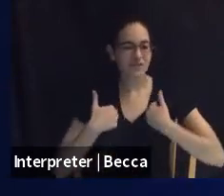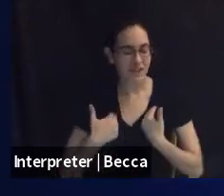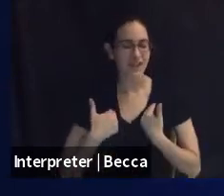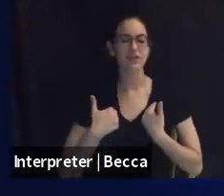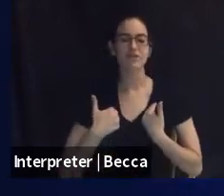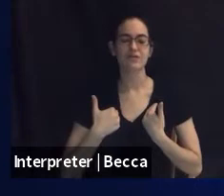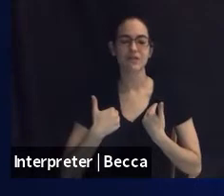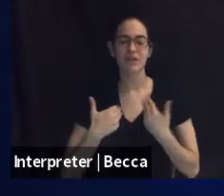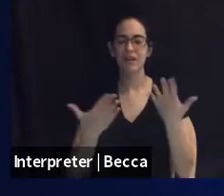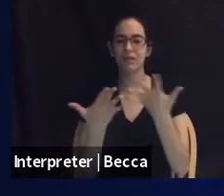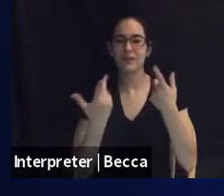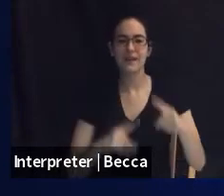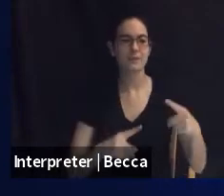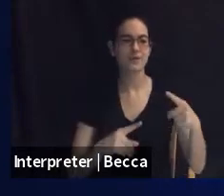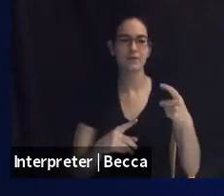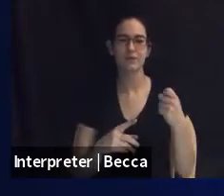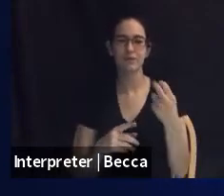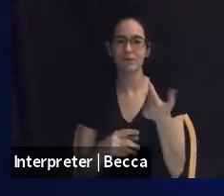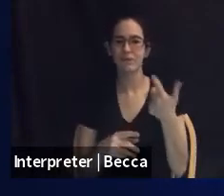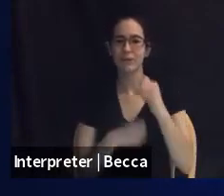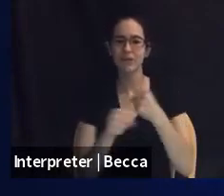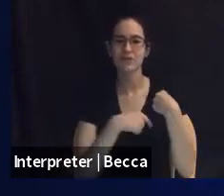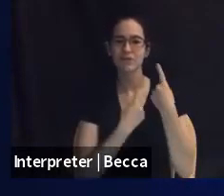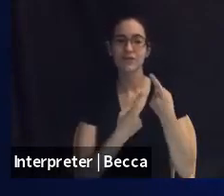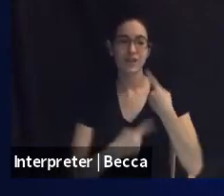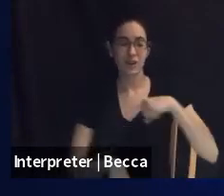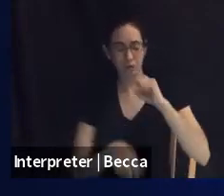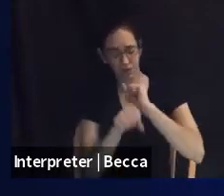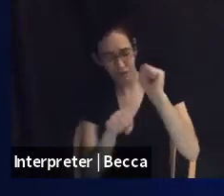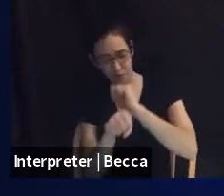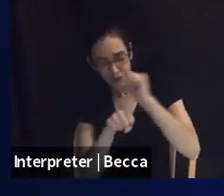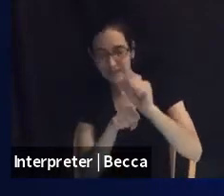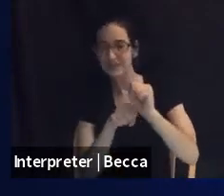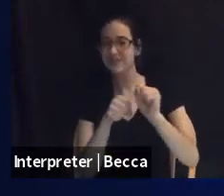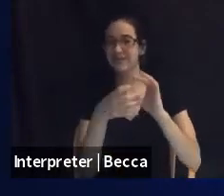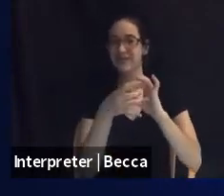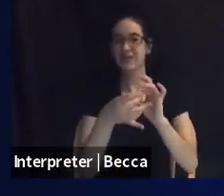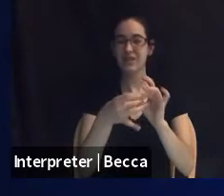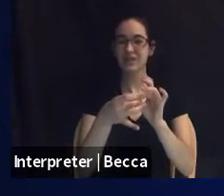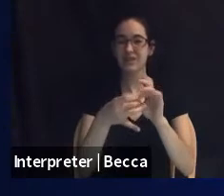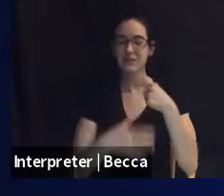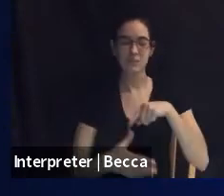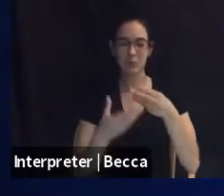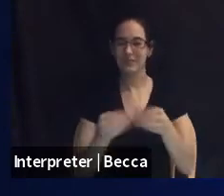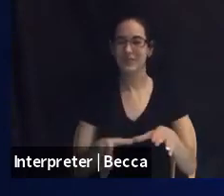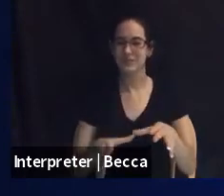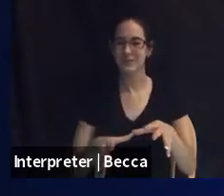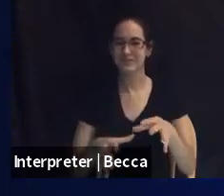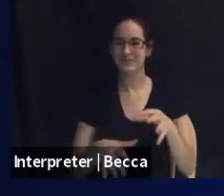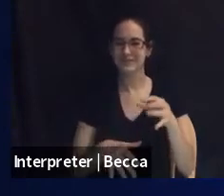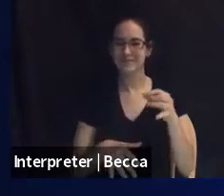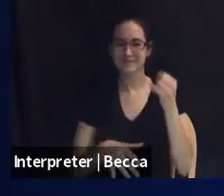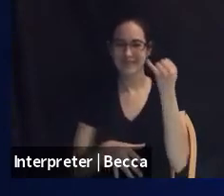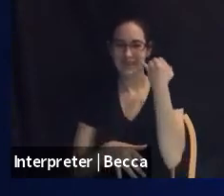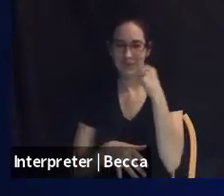years. And so we're not working at building a relationship. But we're the ones who lose out when we do that. All right, how about